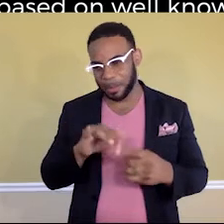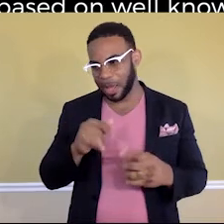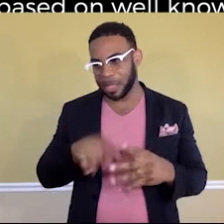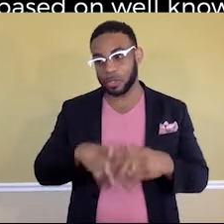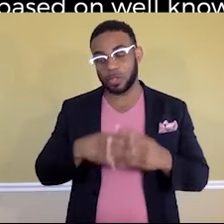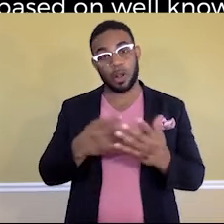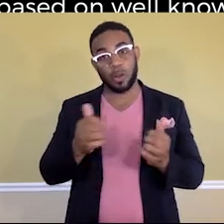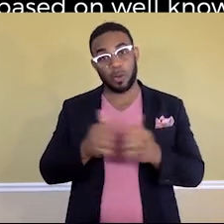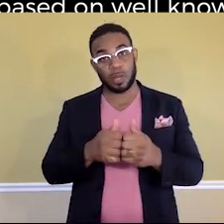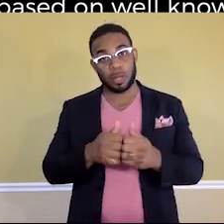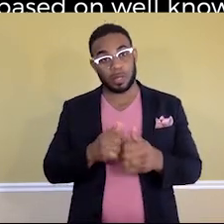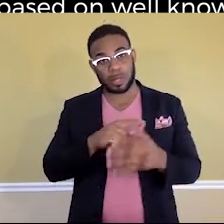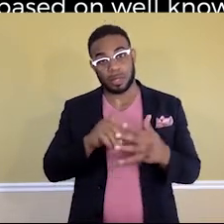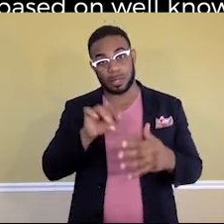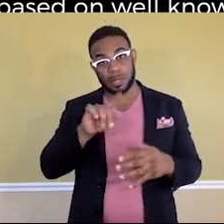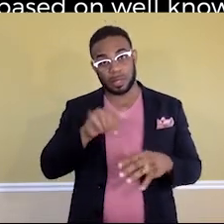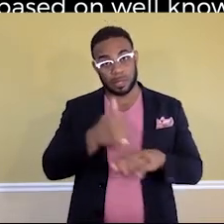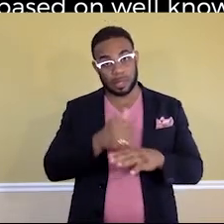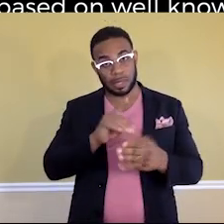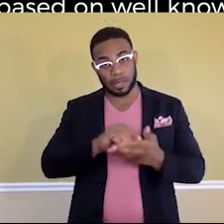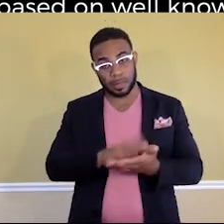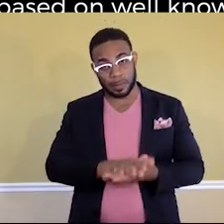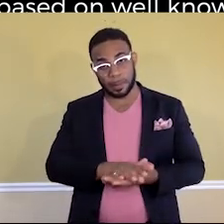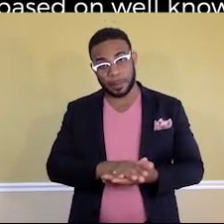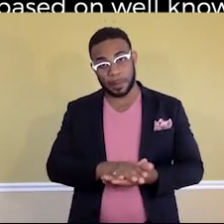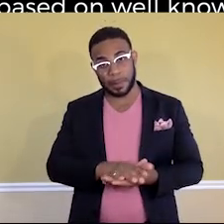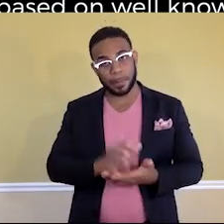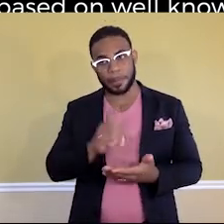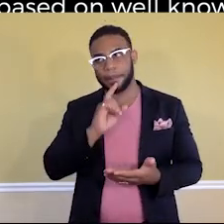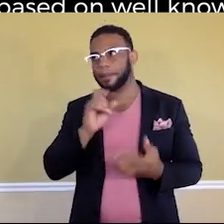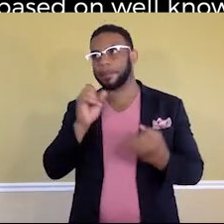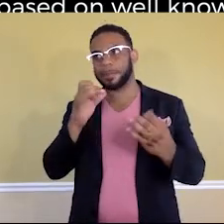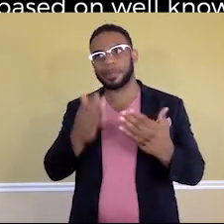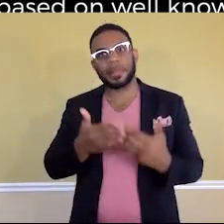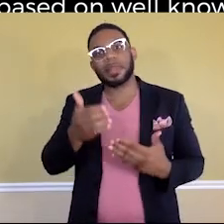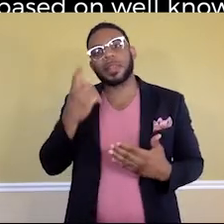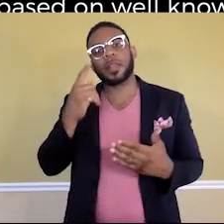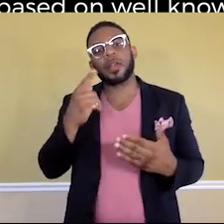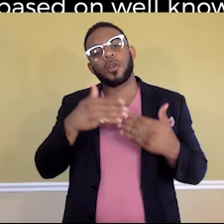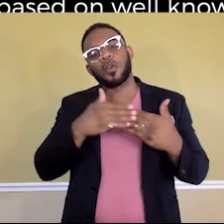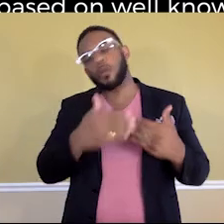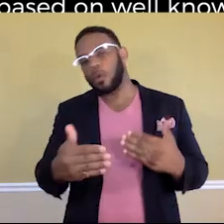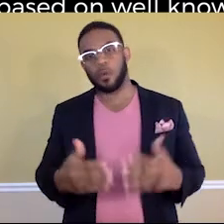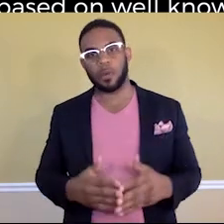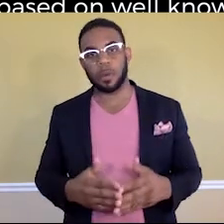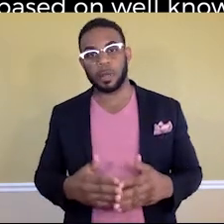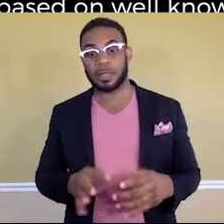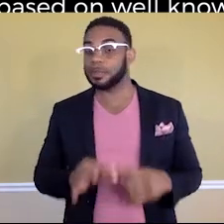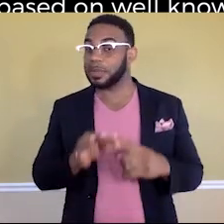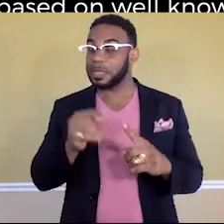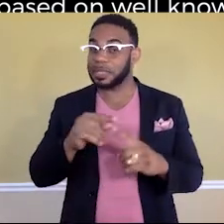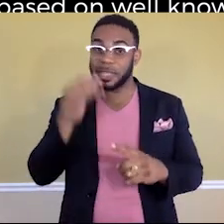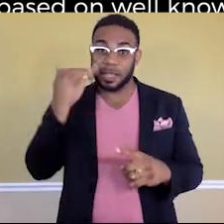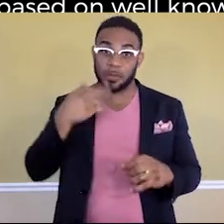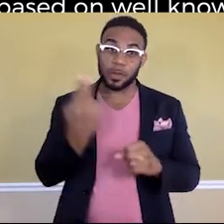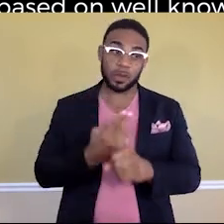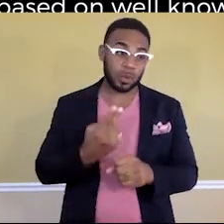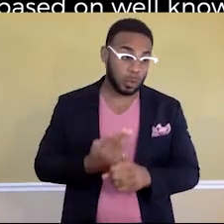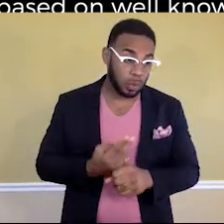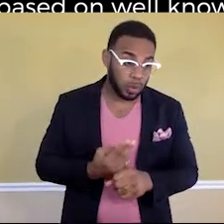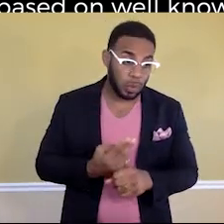starting off with better data set documentation, it'll just be so much easier going forward. And especially if we